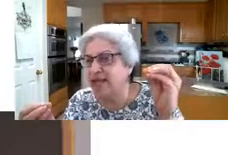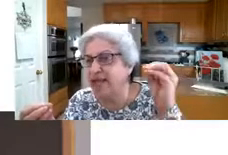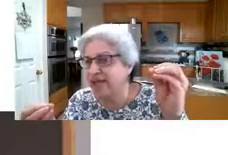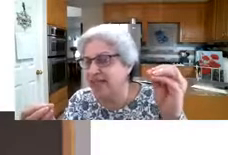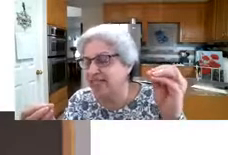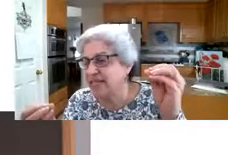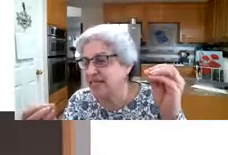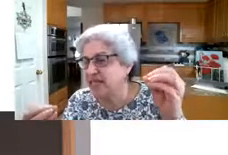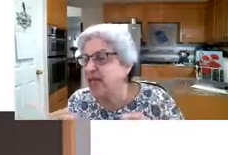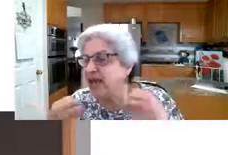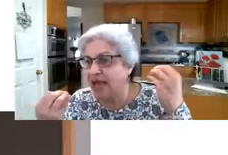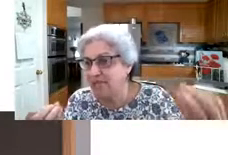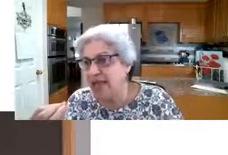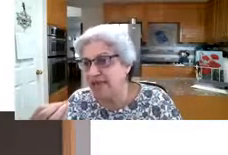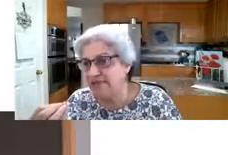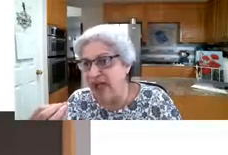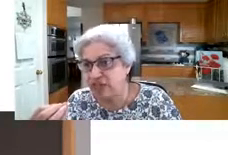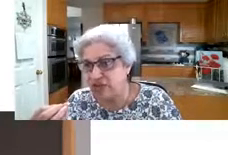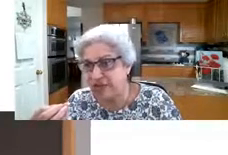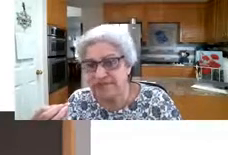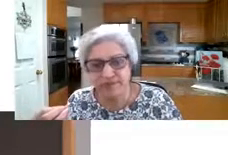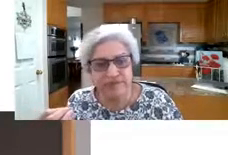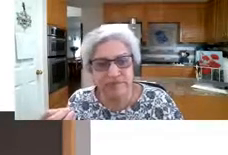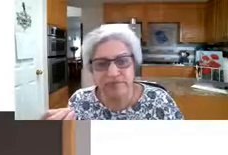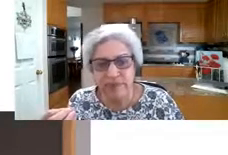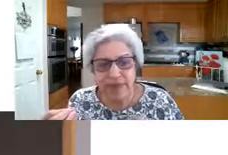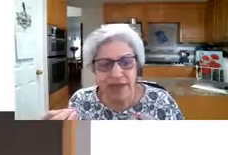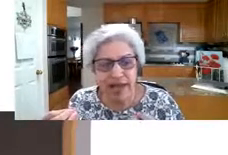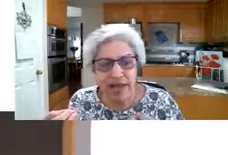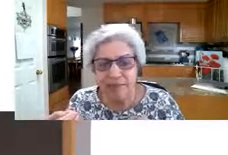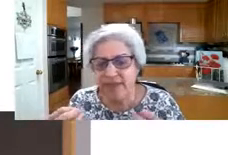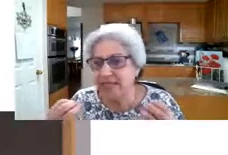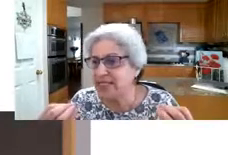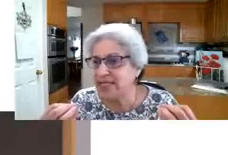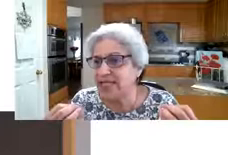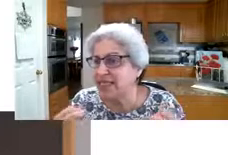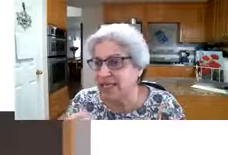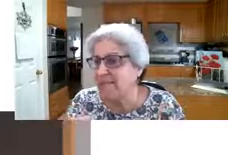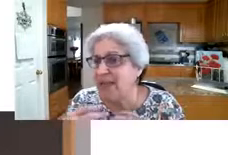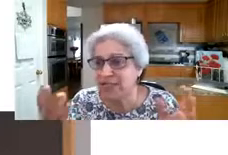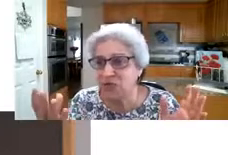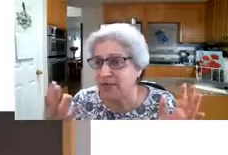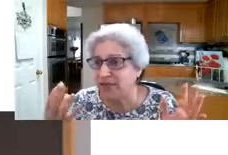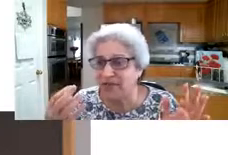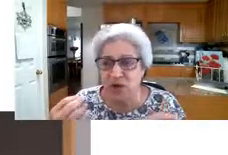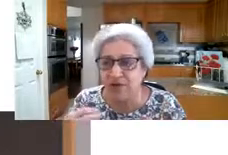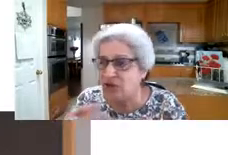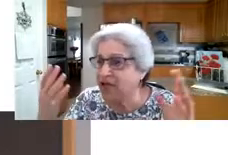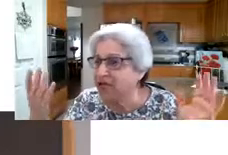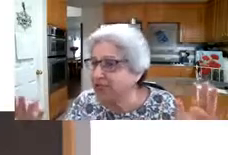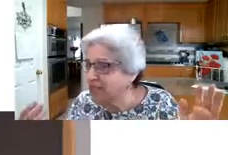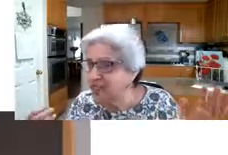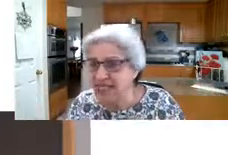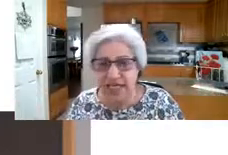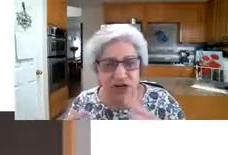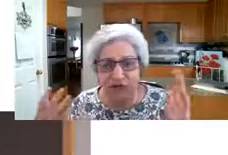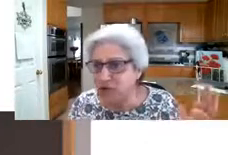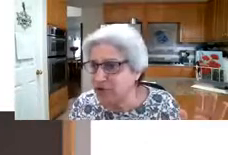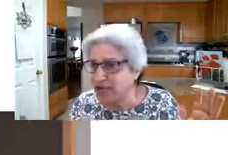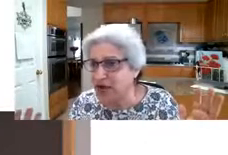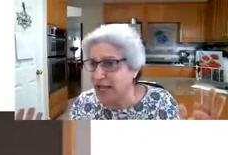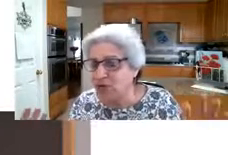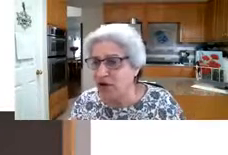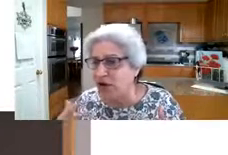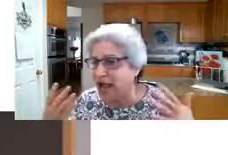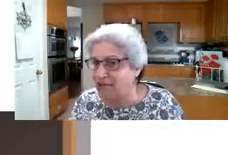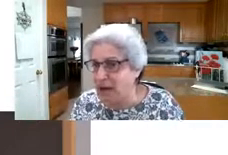mRNA vaccine and manufacture it. Kizzy is an amazing woman. If you ever see an interview